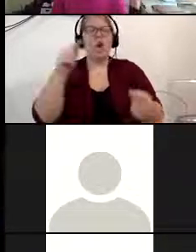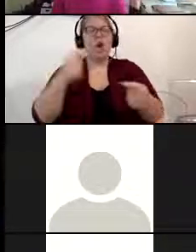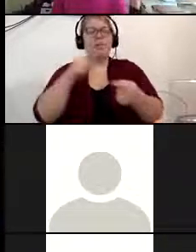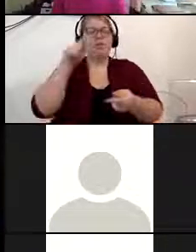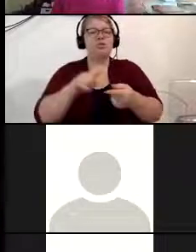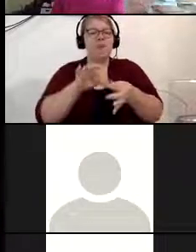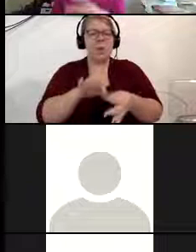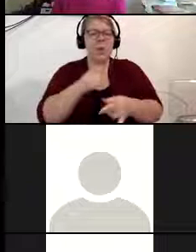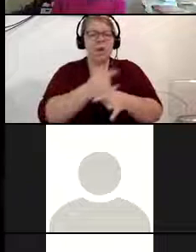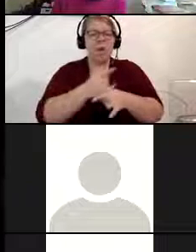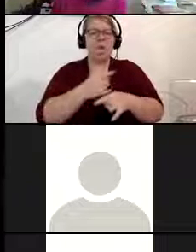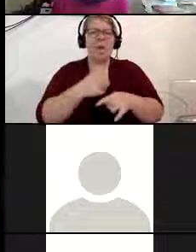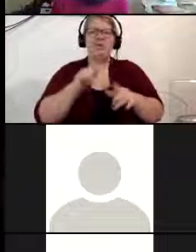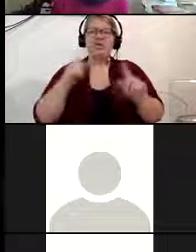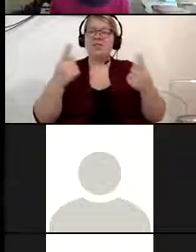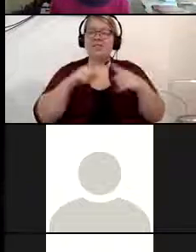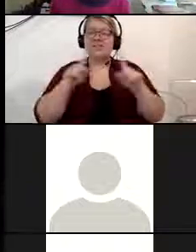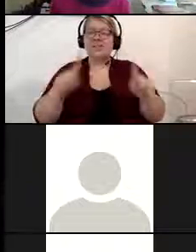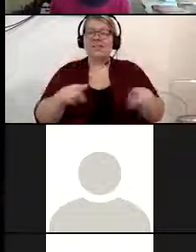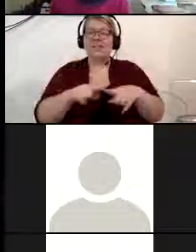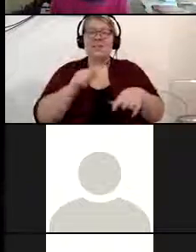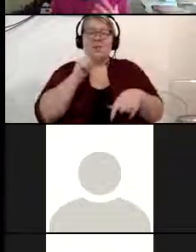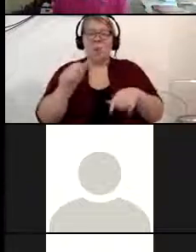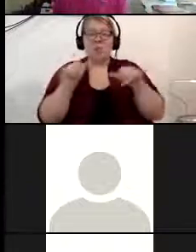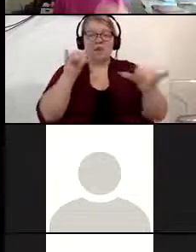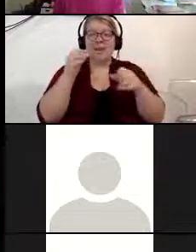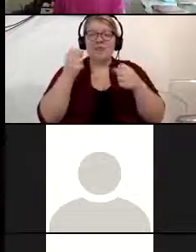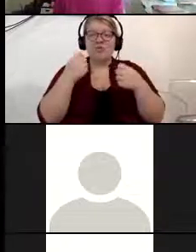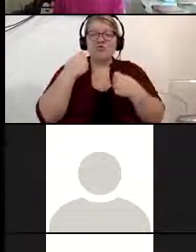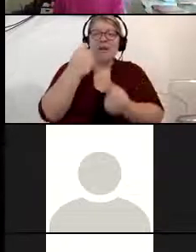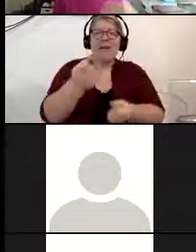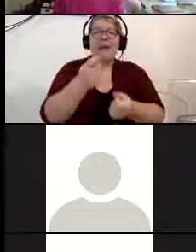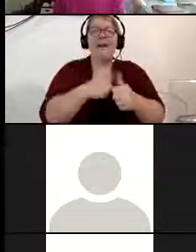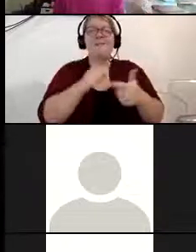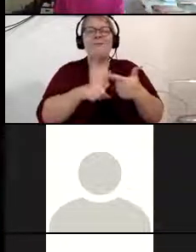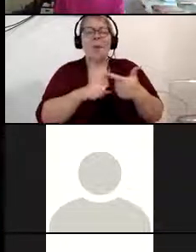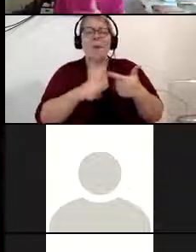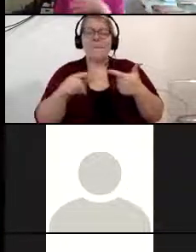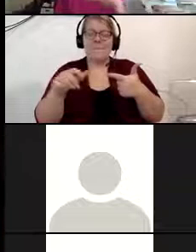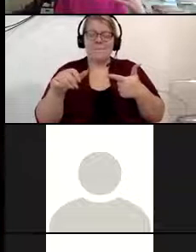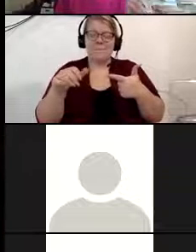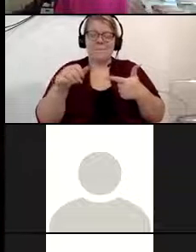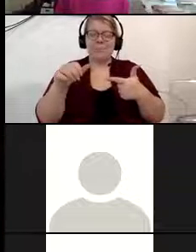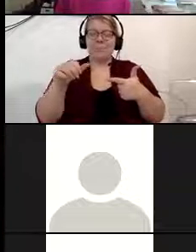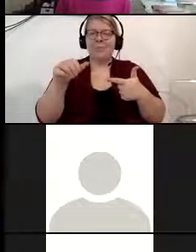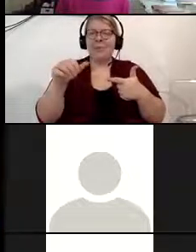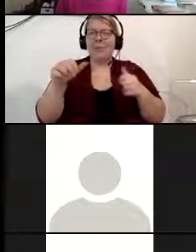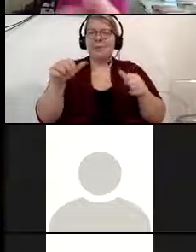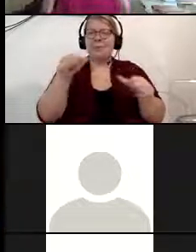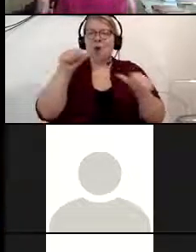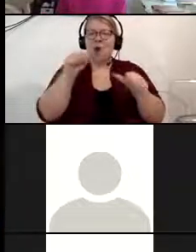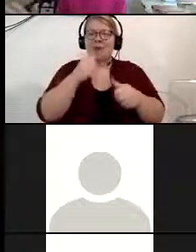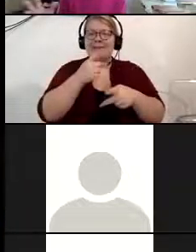know, bartenders taking keys if somebody's too intoxicated to drive home and calling a